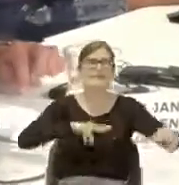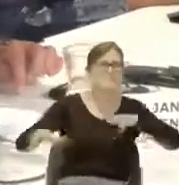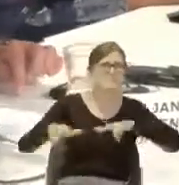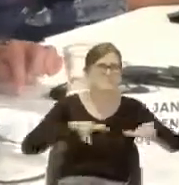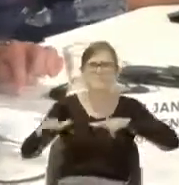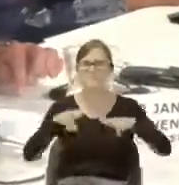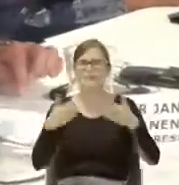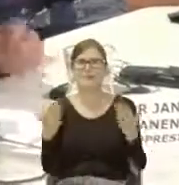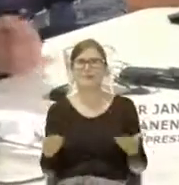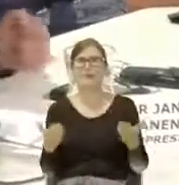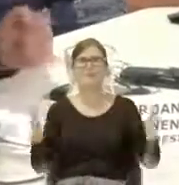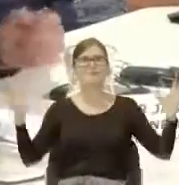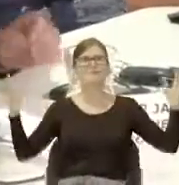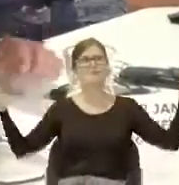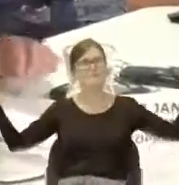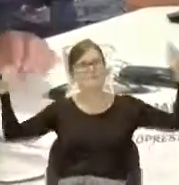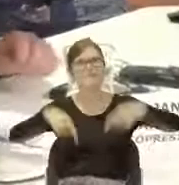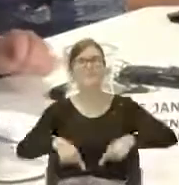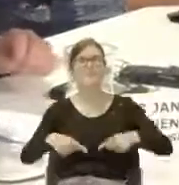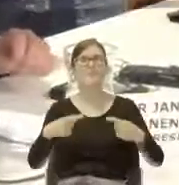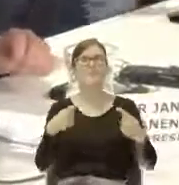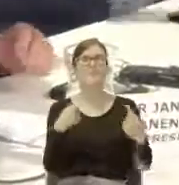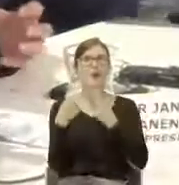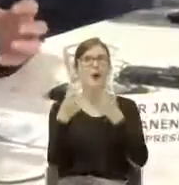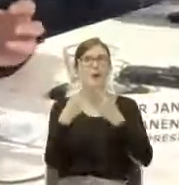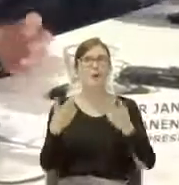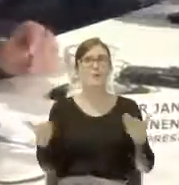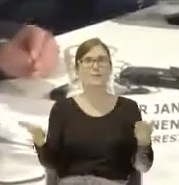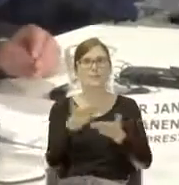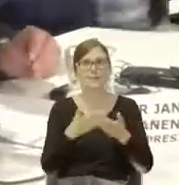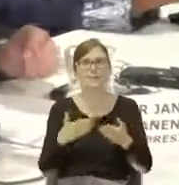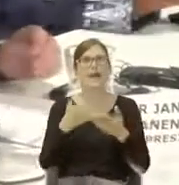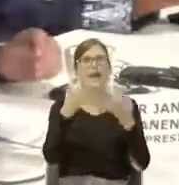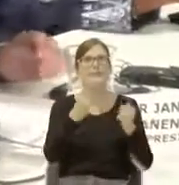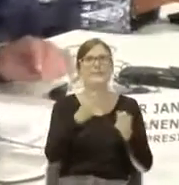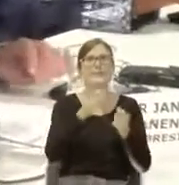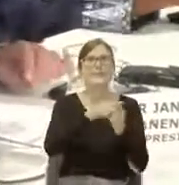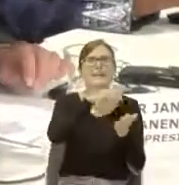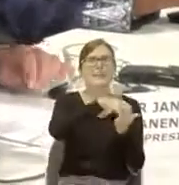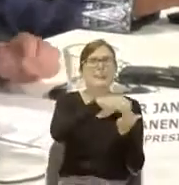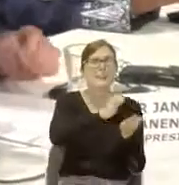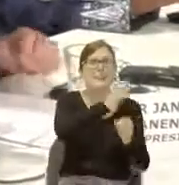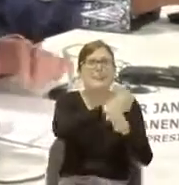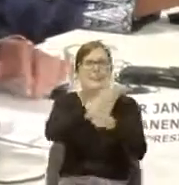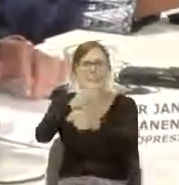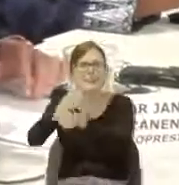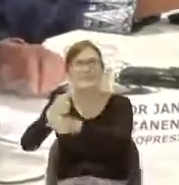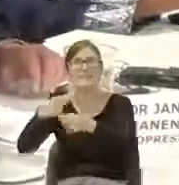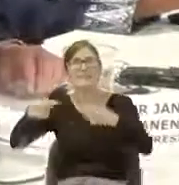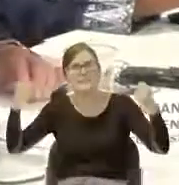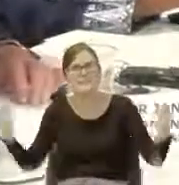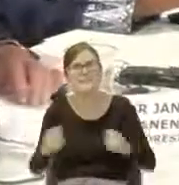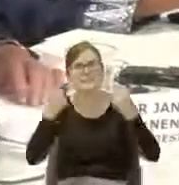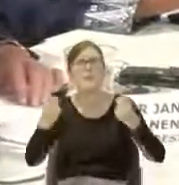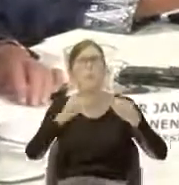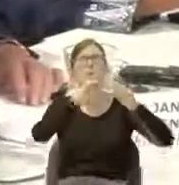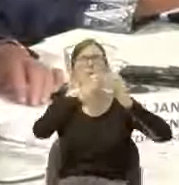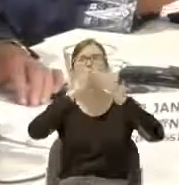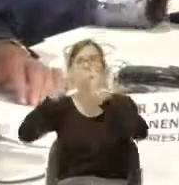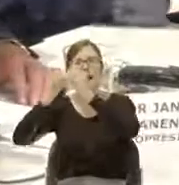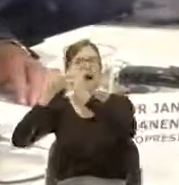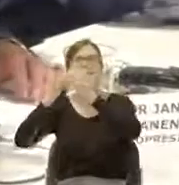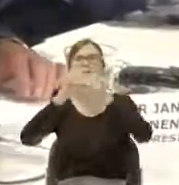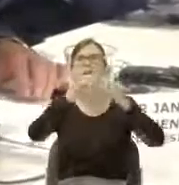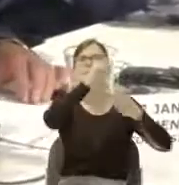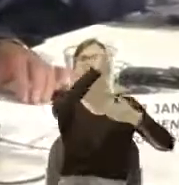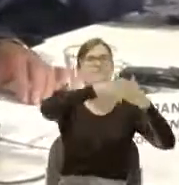governments have worked to mitigate crisis, to deliver public services, and foster peace in their